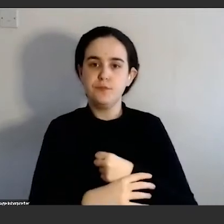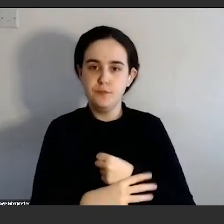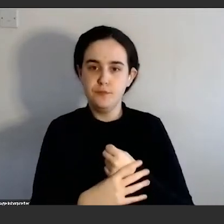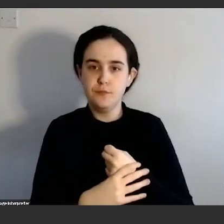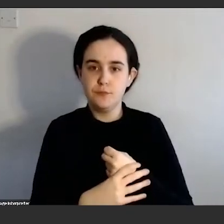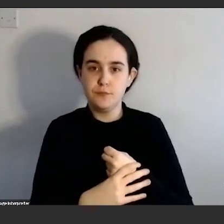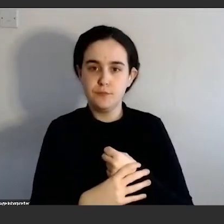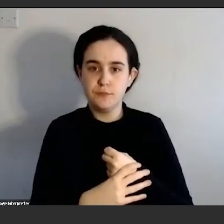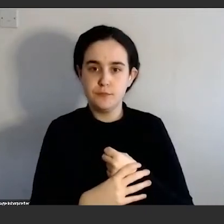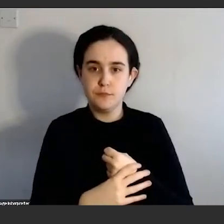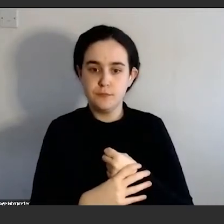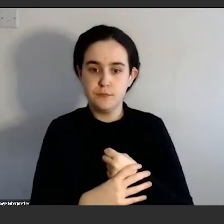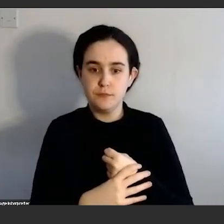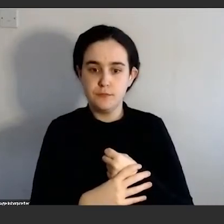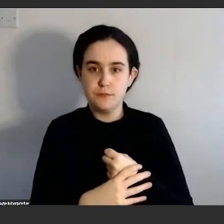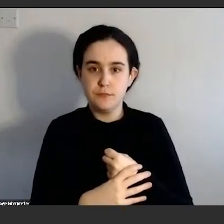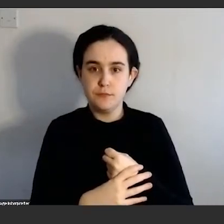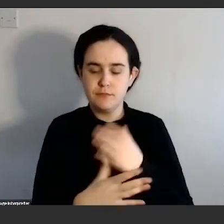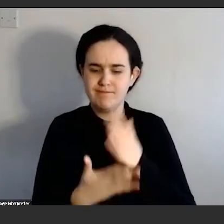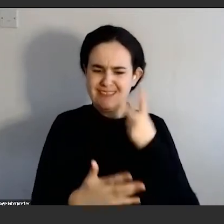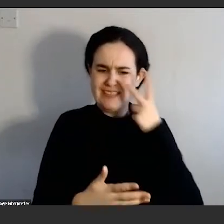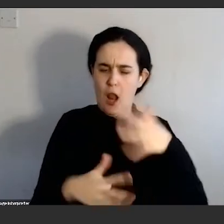Now the case comes when